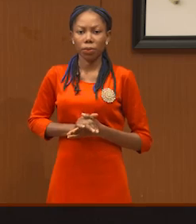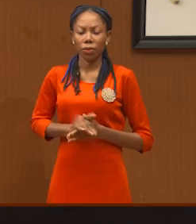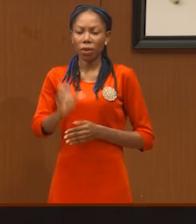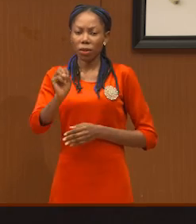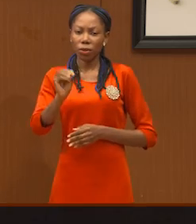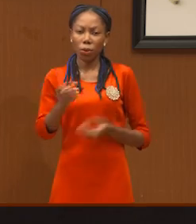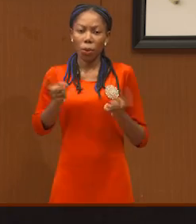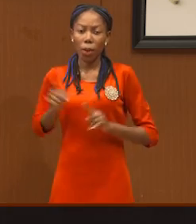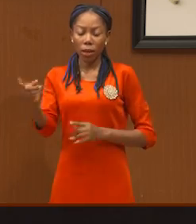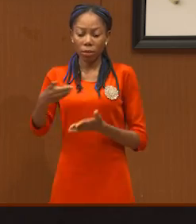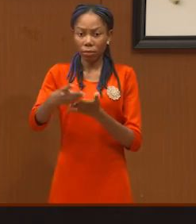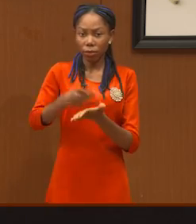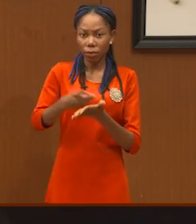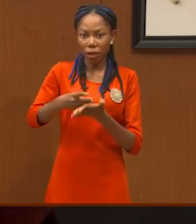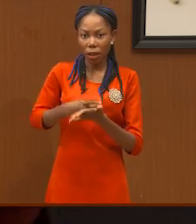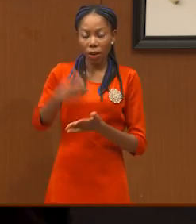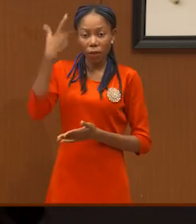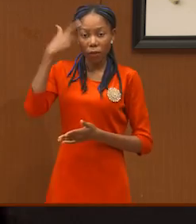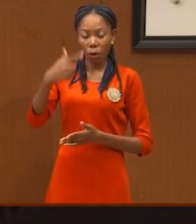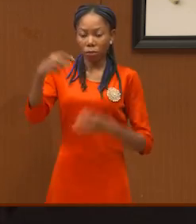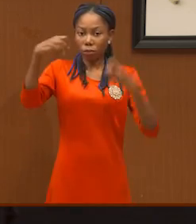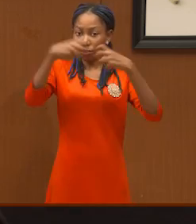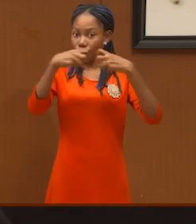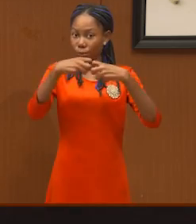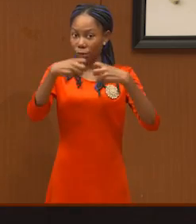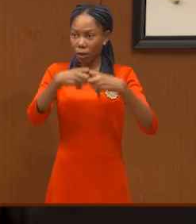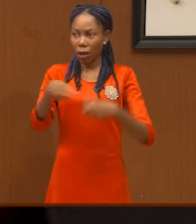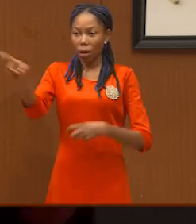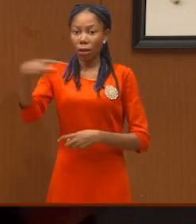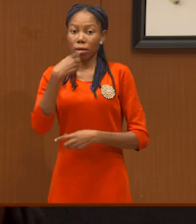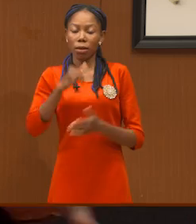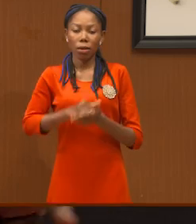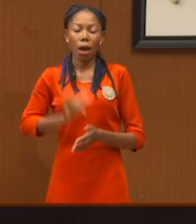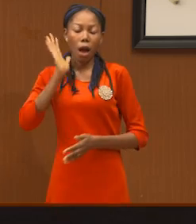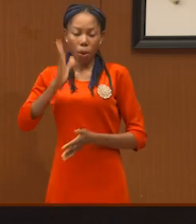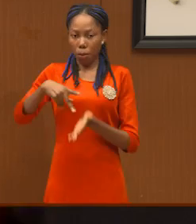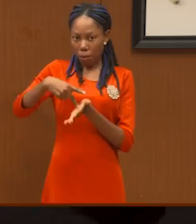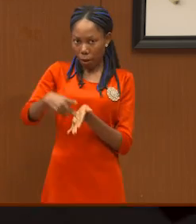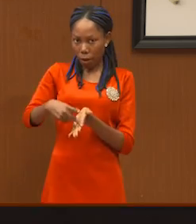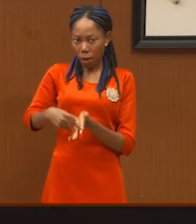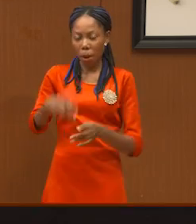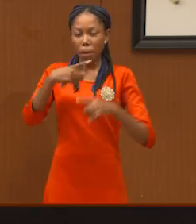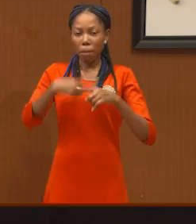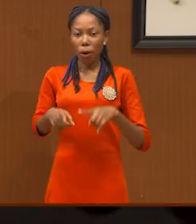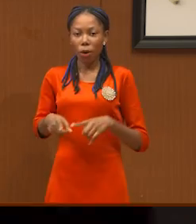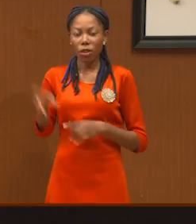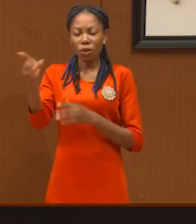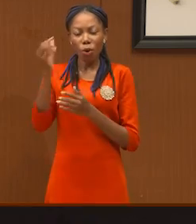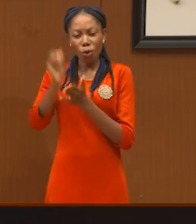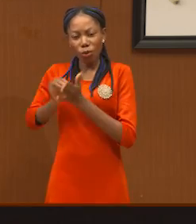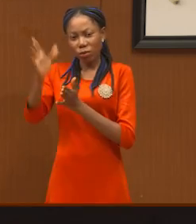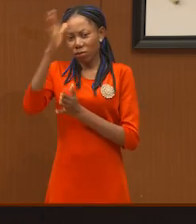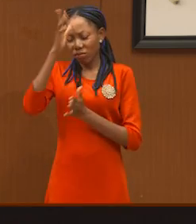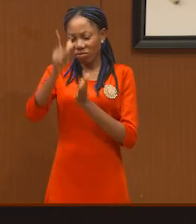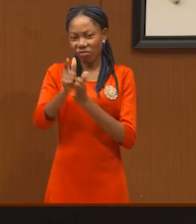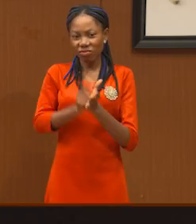So we discussed the light issue. I told him, yes, it's my duty. I'm going to pay, but you can see what I'm passing through. I'm trying to get my head over the roof,